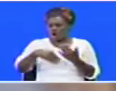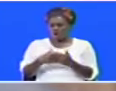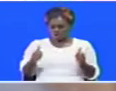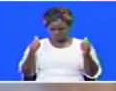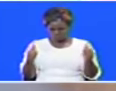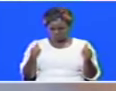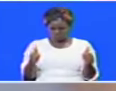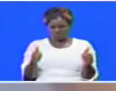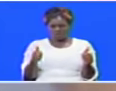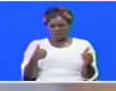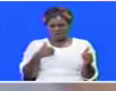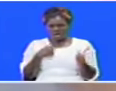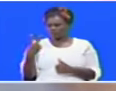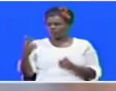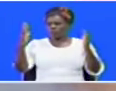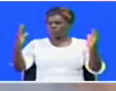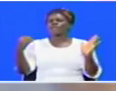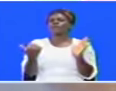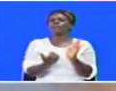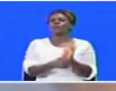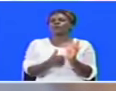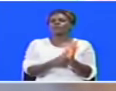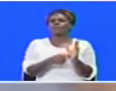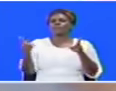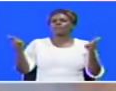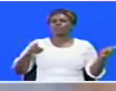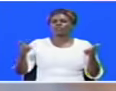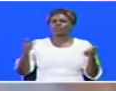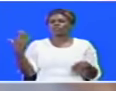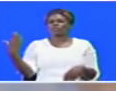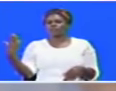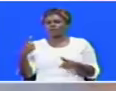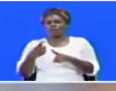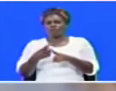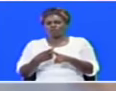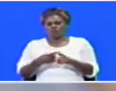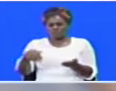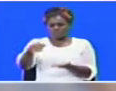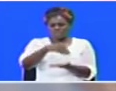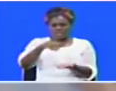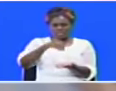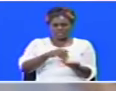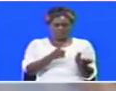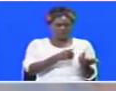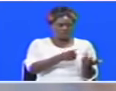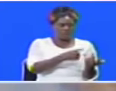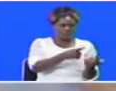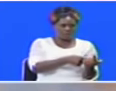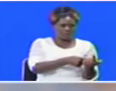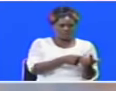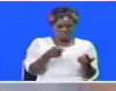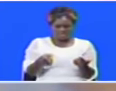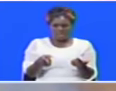were just having these two major issues of transporting the ballot papers from the tallying centres to the polling centres.